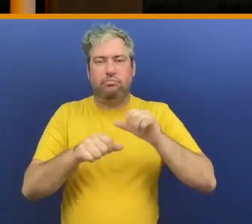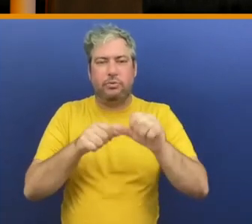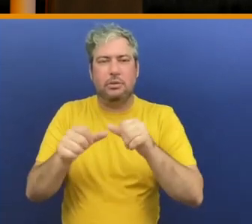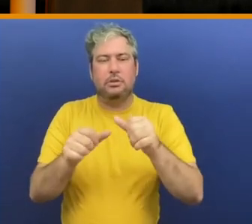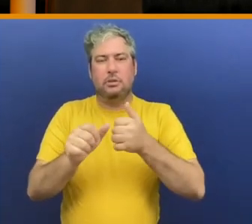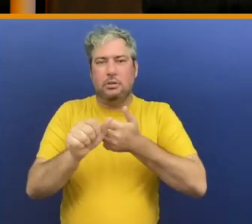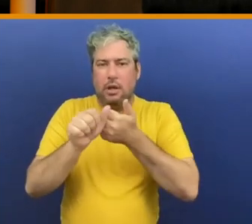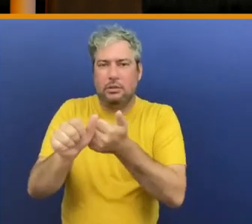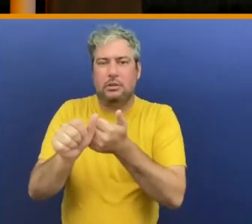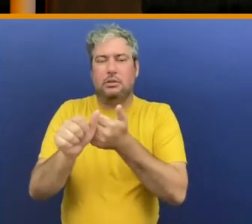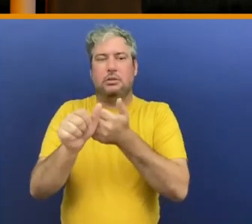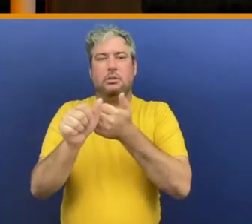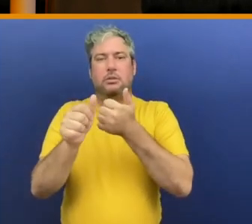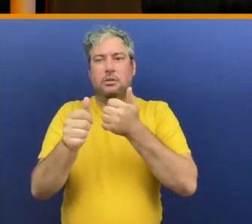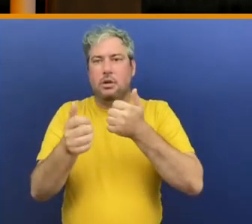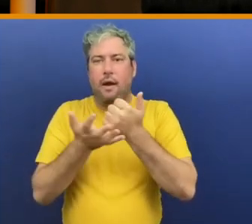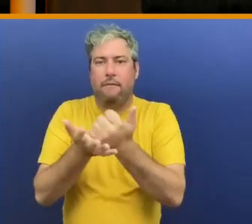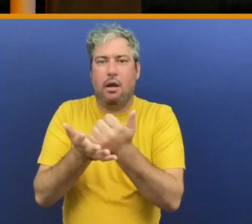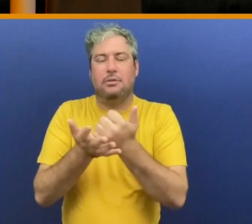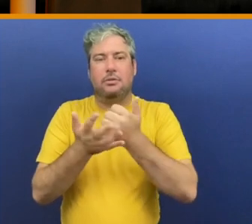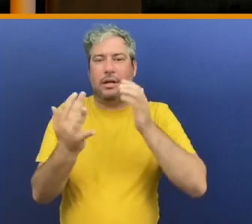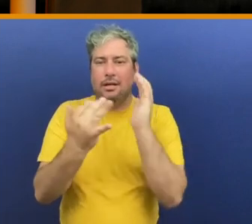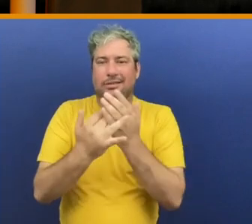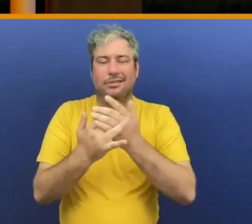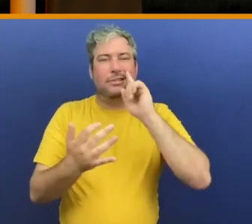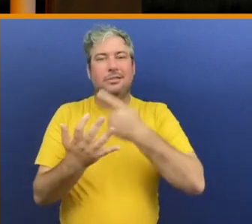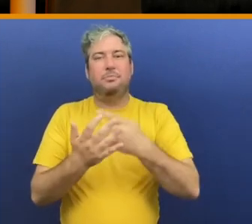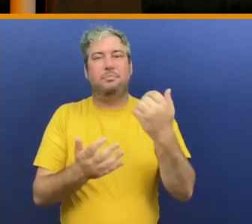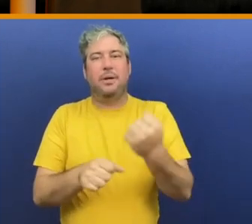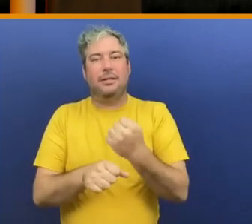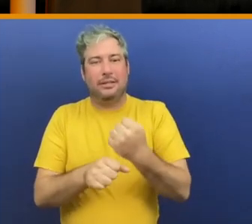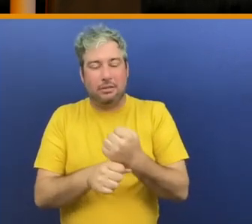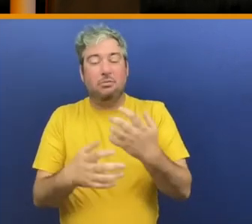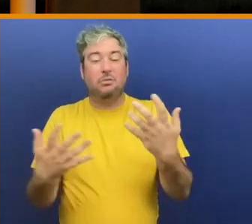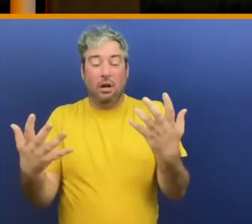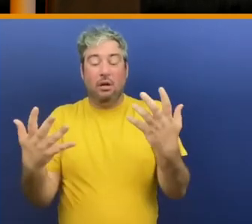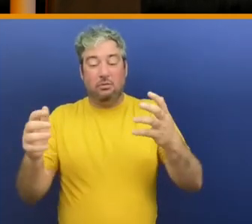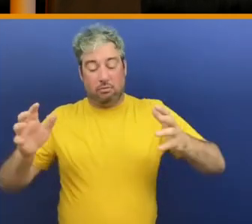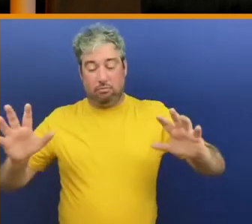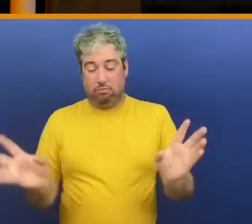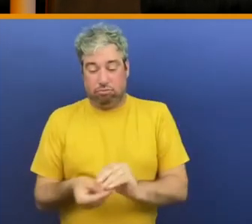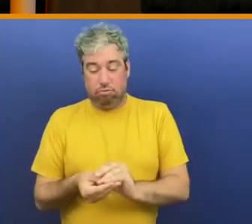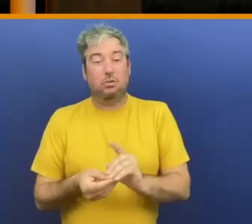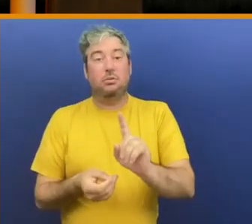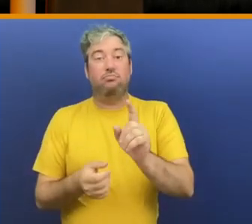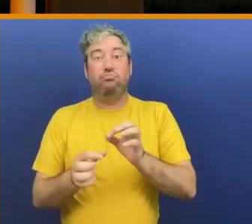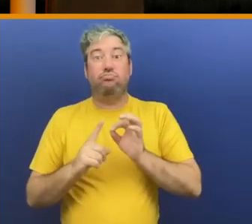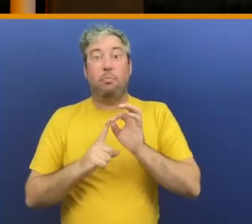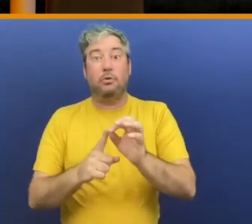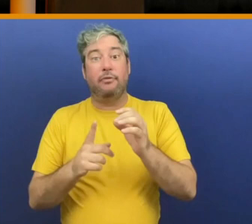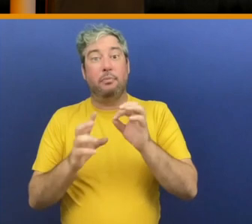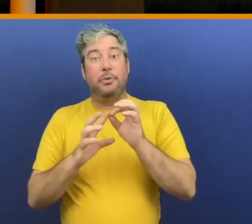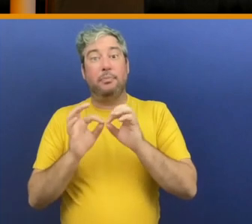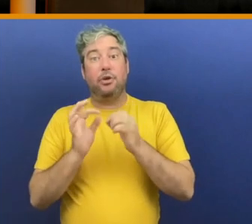briefly, the proposals from PBRG are to enable approved organisations to be